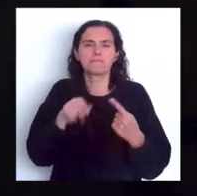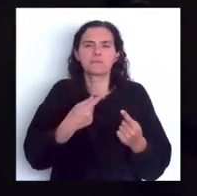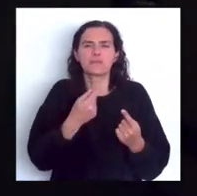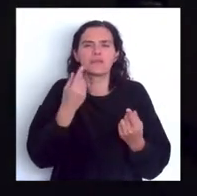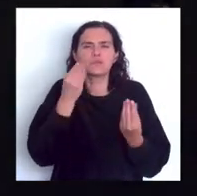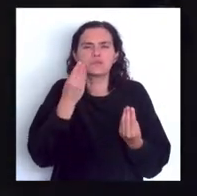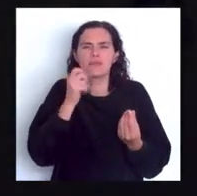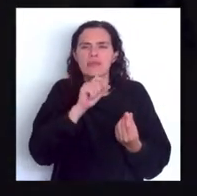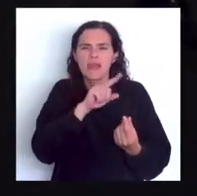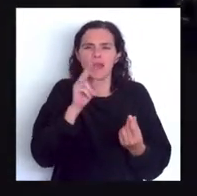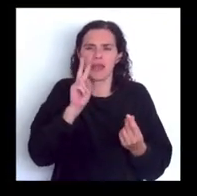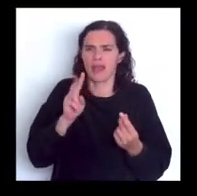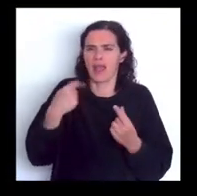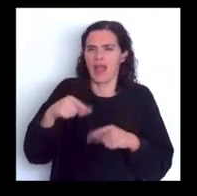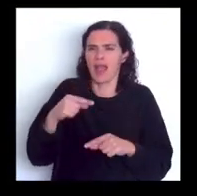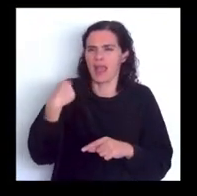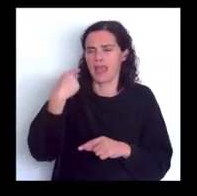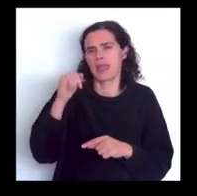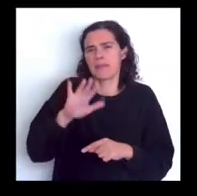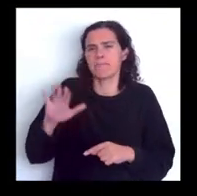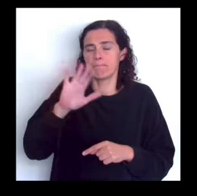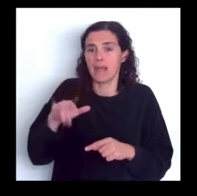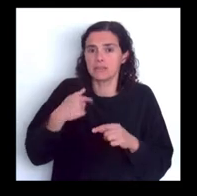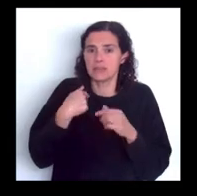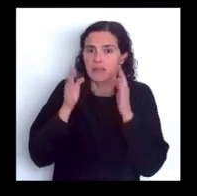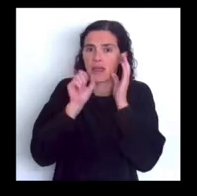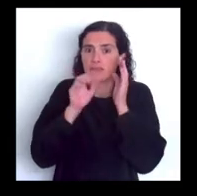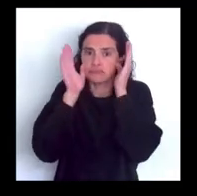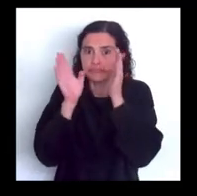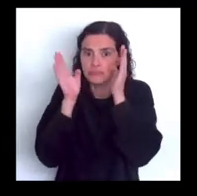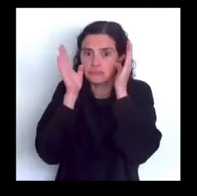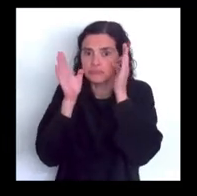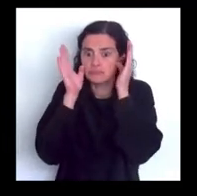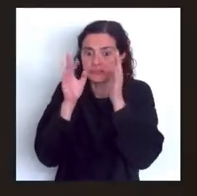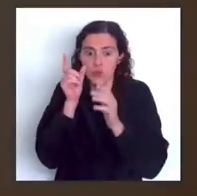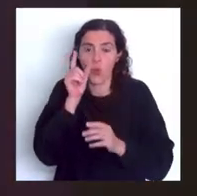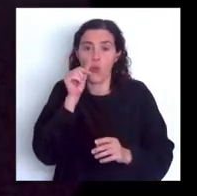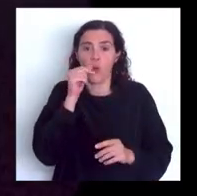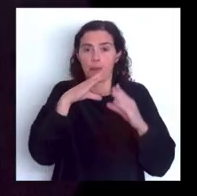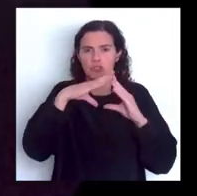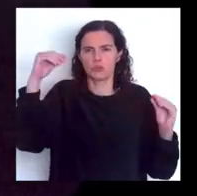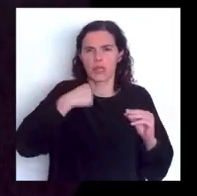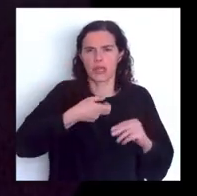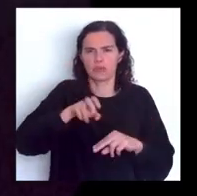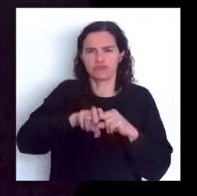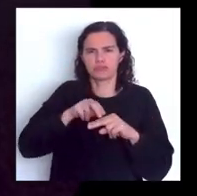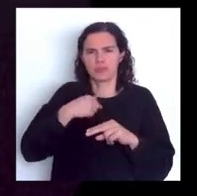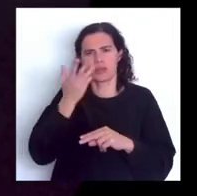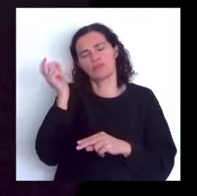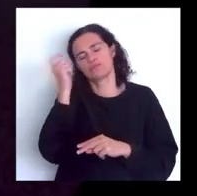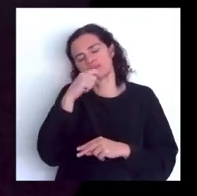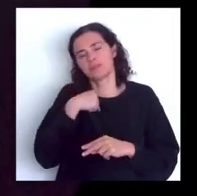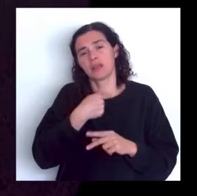with this absolutely mesmerizing image of a Japanese man sleeping in a bullet train,